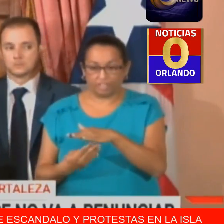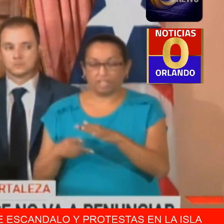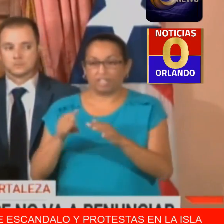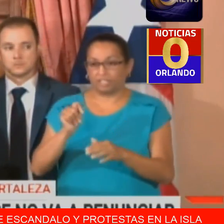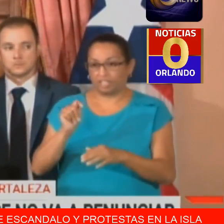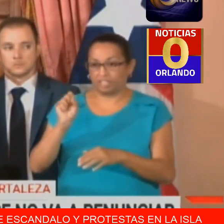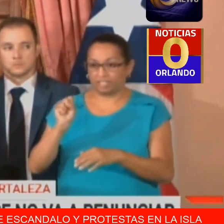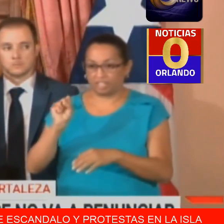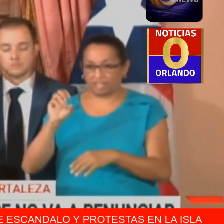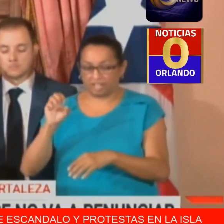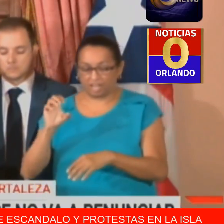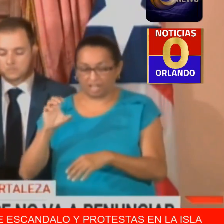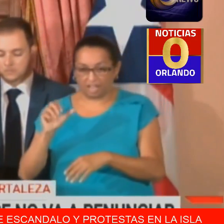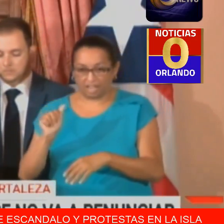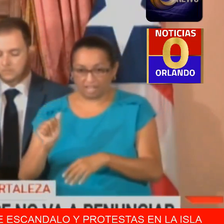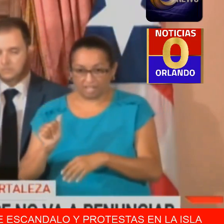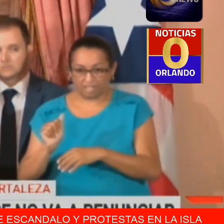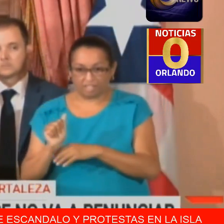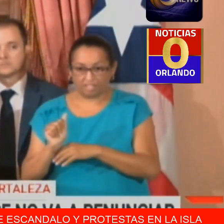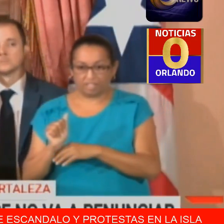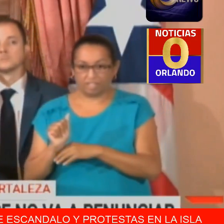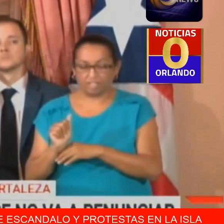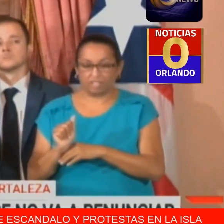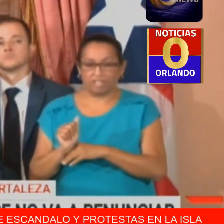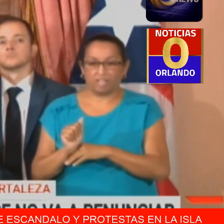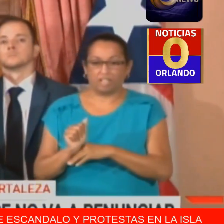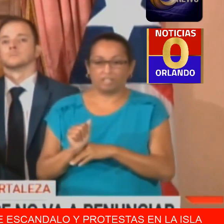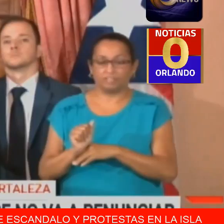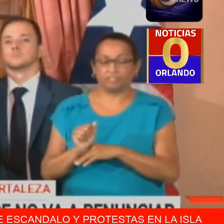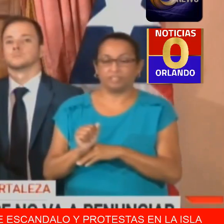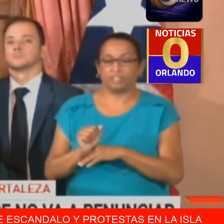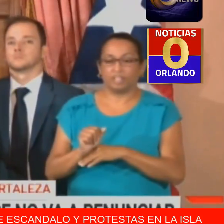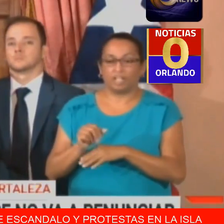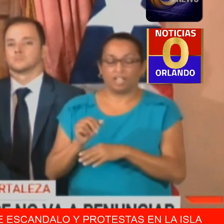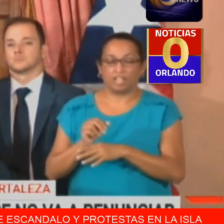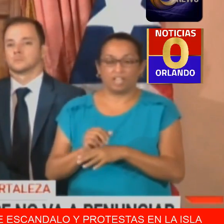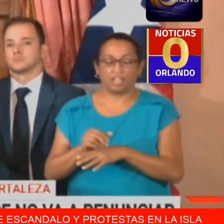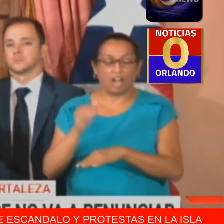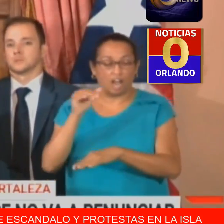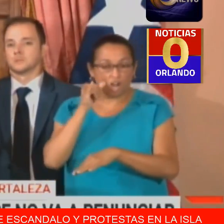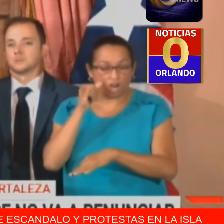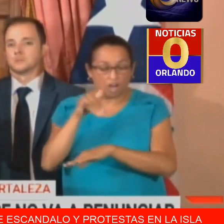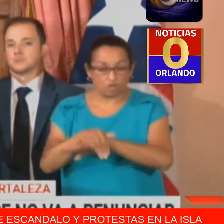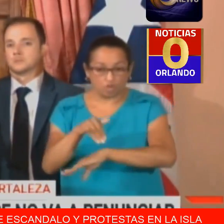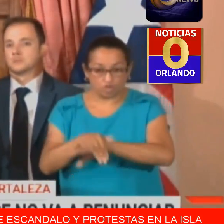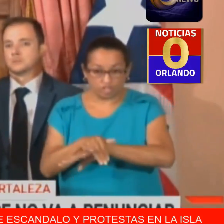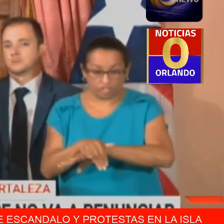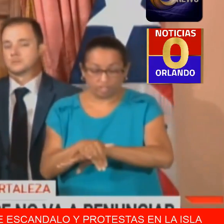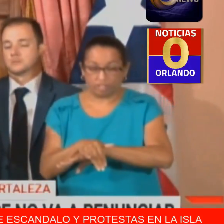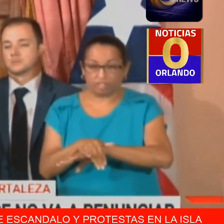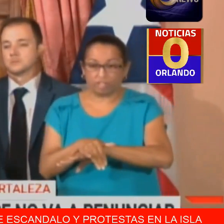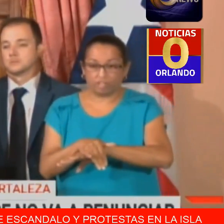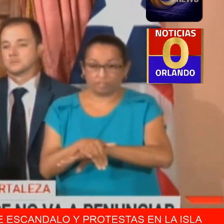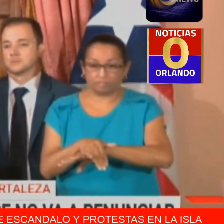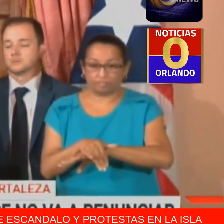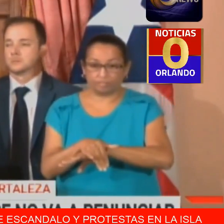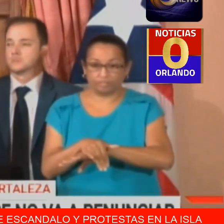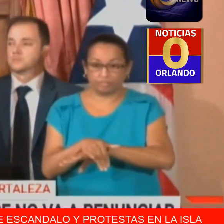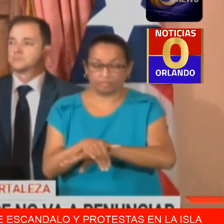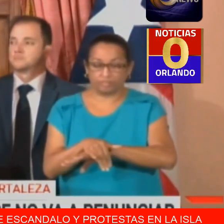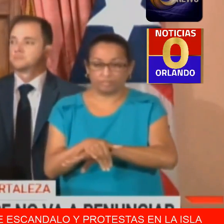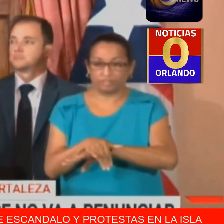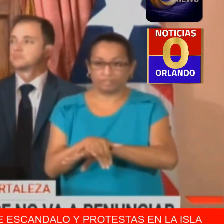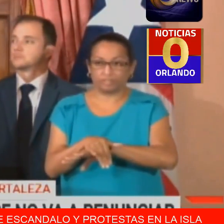TCA protocol. Lastly, I would say that those events ended right